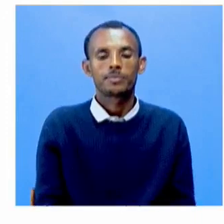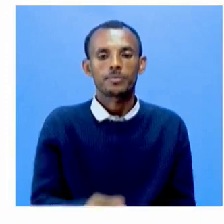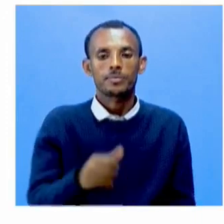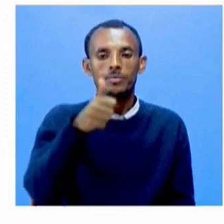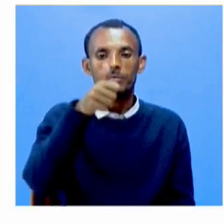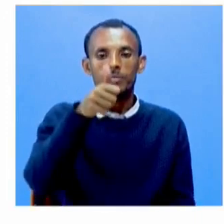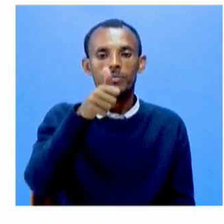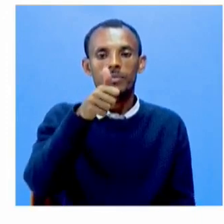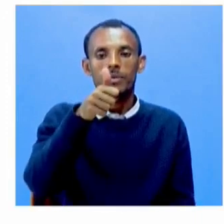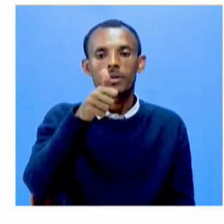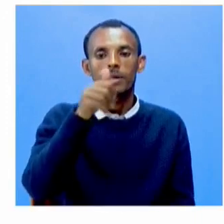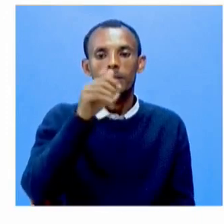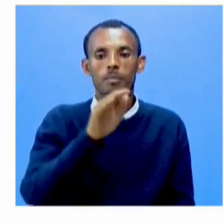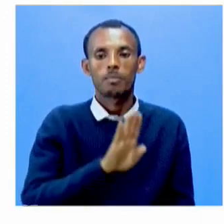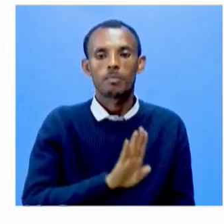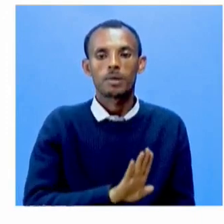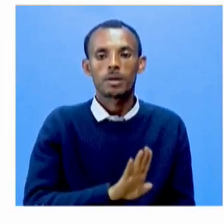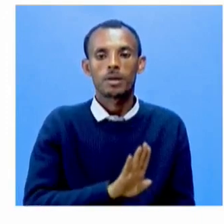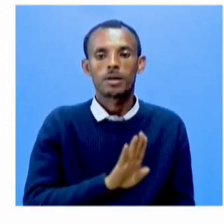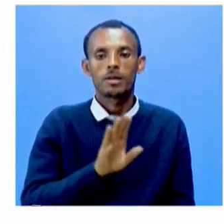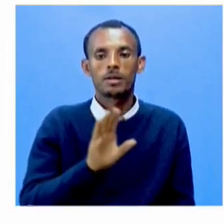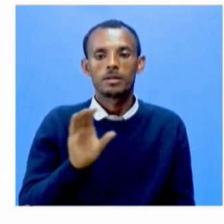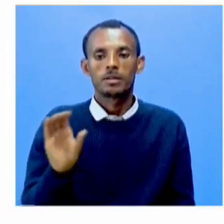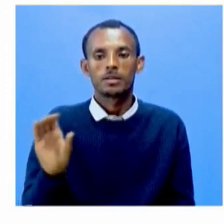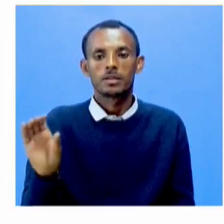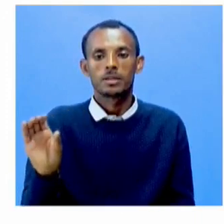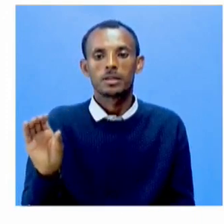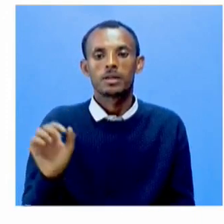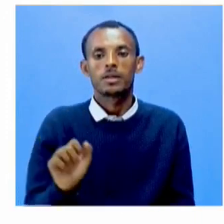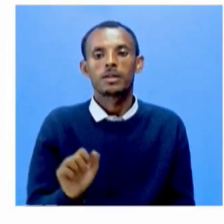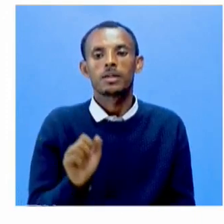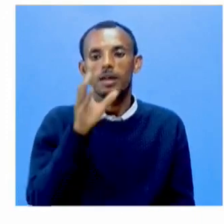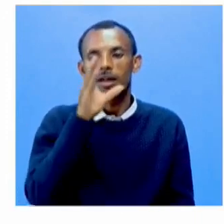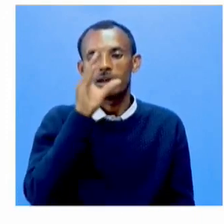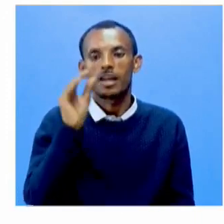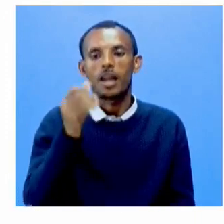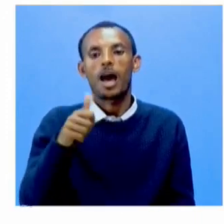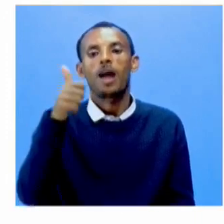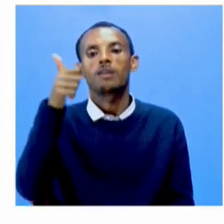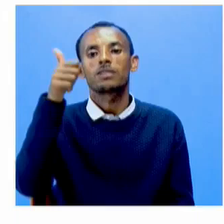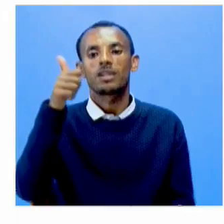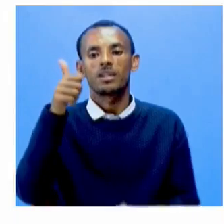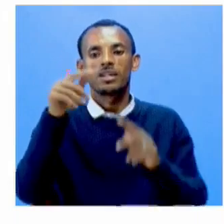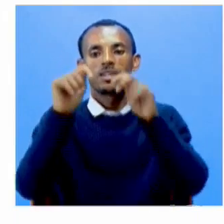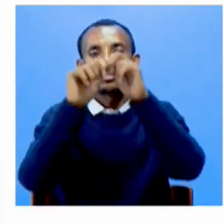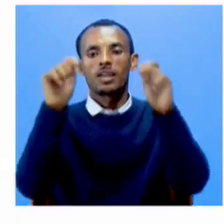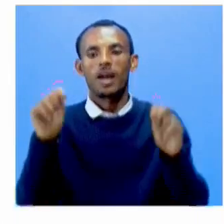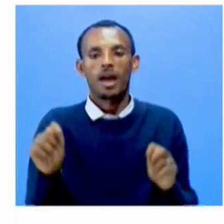A, B, C, and take another triangle, this one,